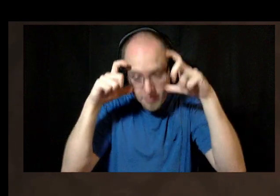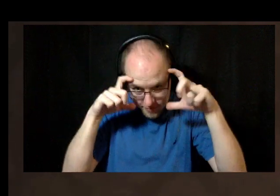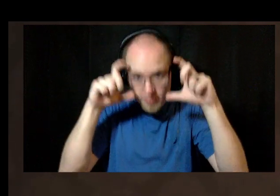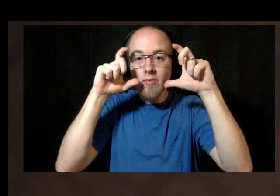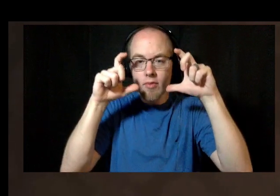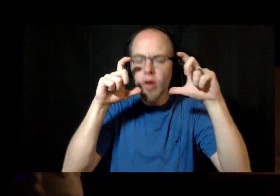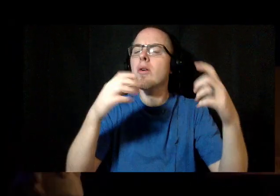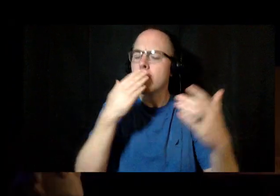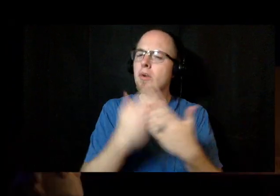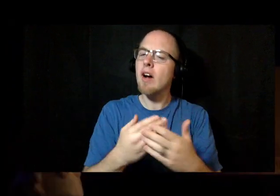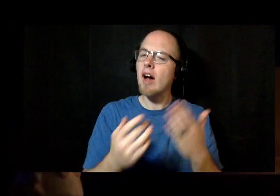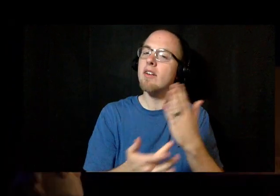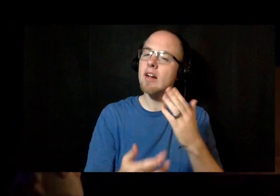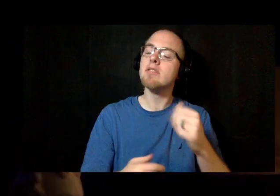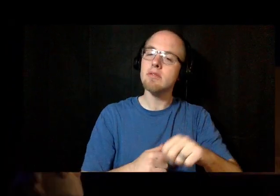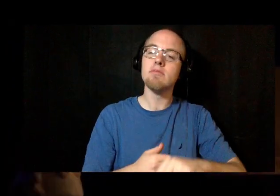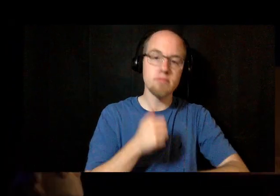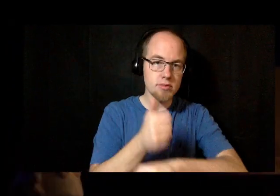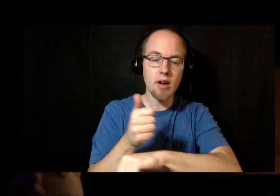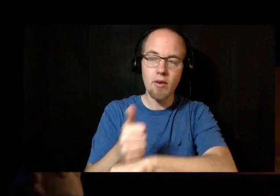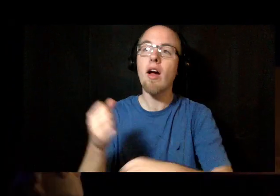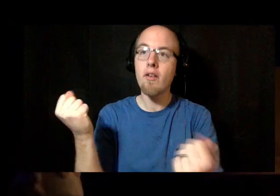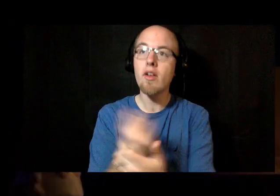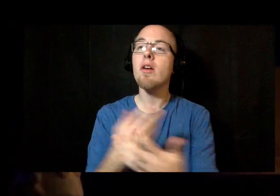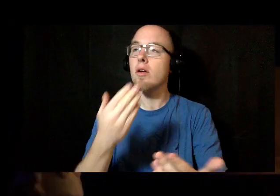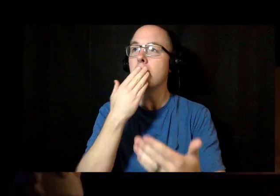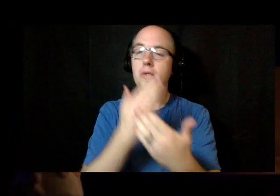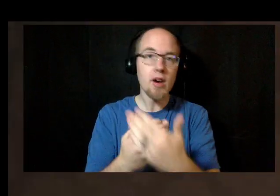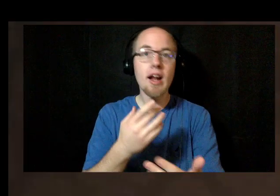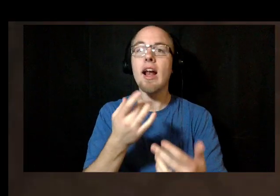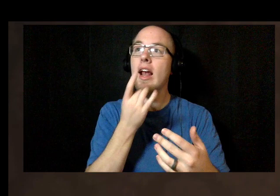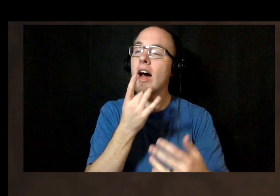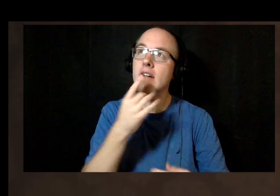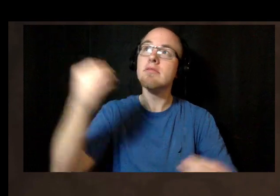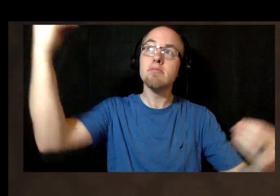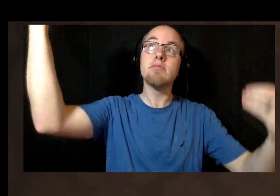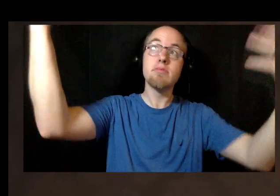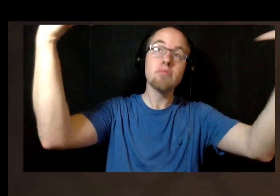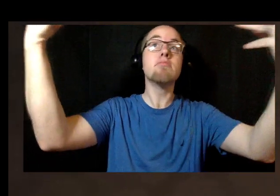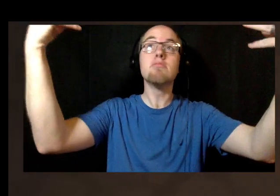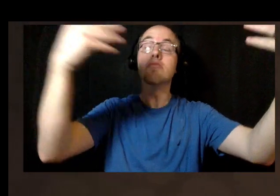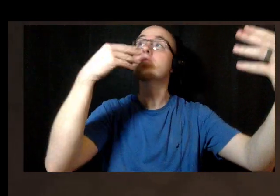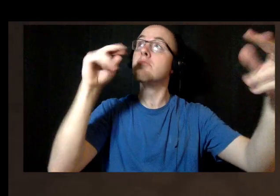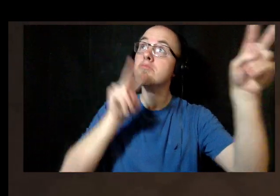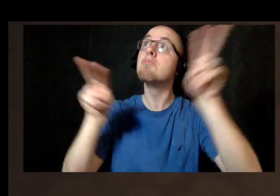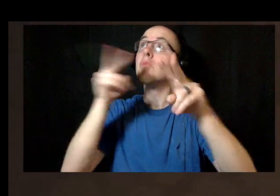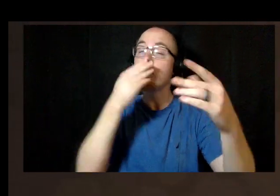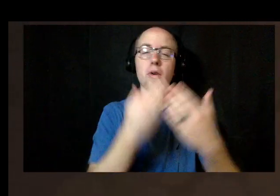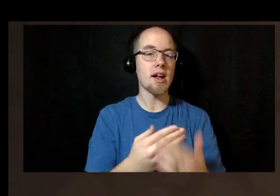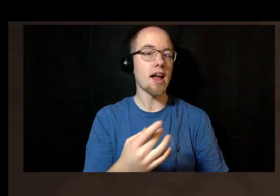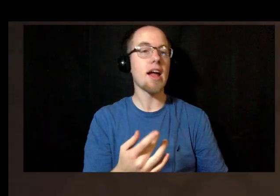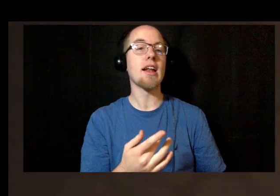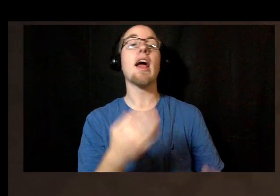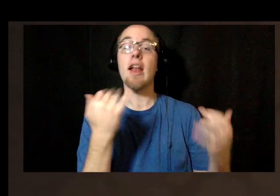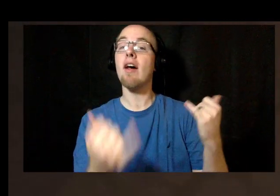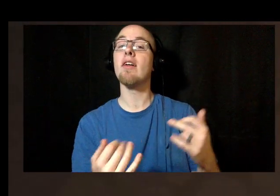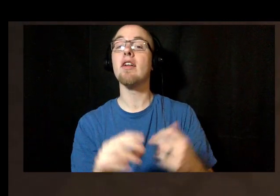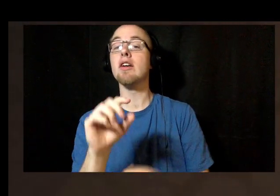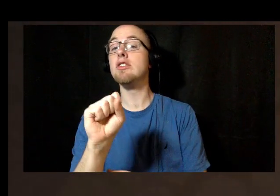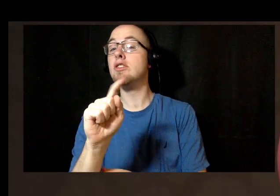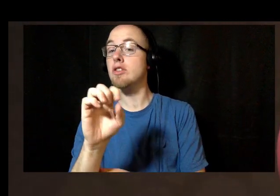rehearsal today and we set this lighting state and I was like, that looks good, that looks good. And Stu, my lighting guy back there, said, is that it? I was